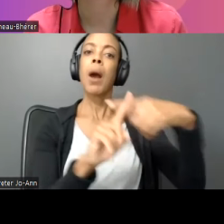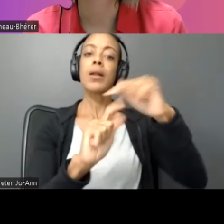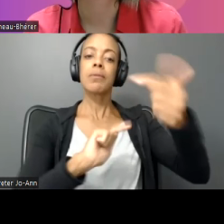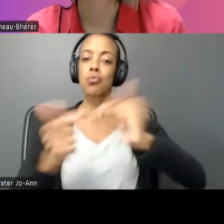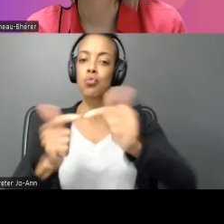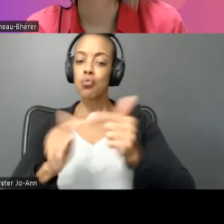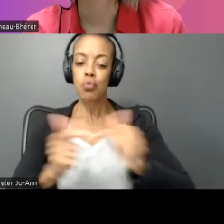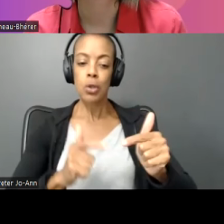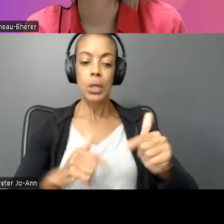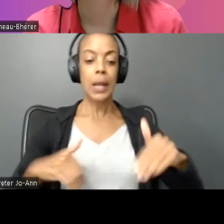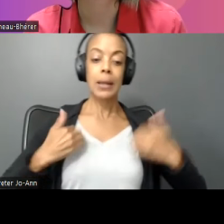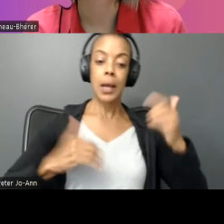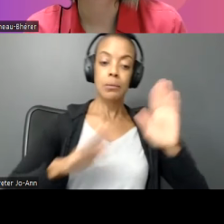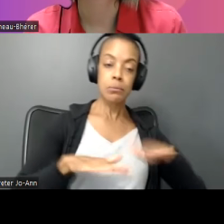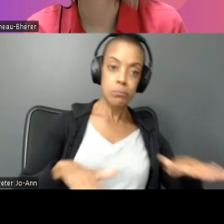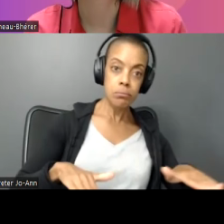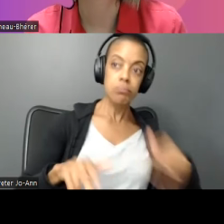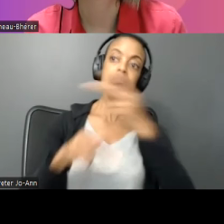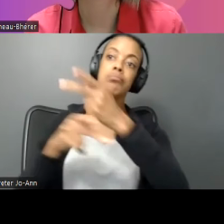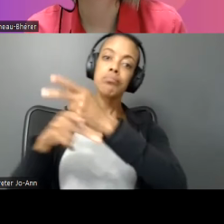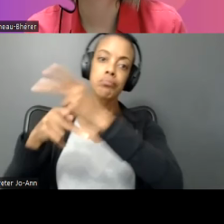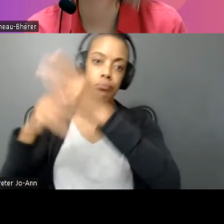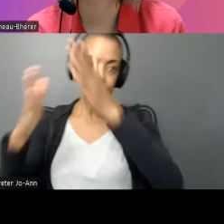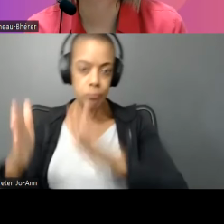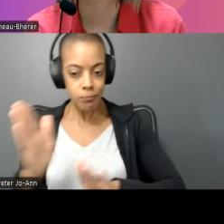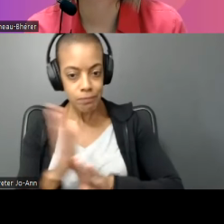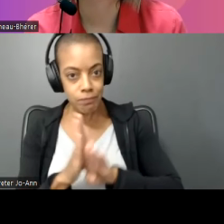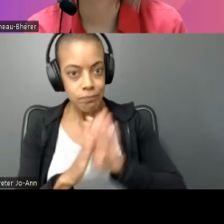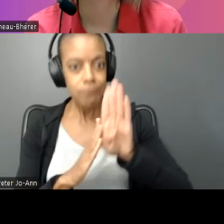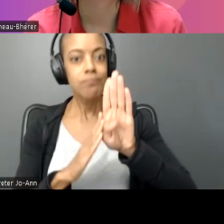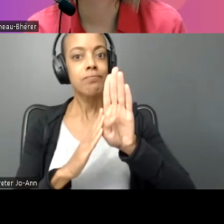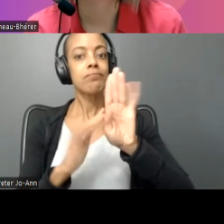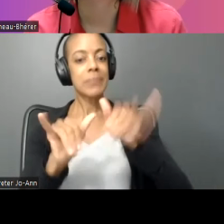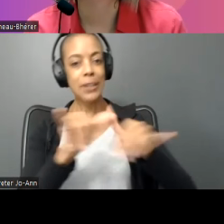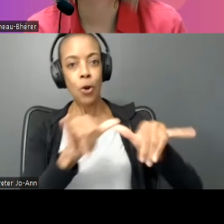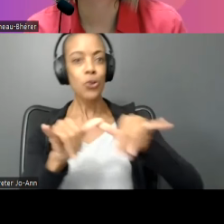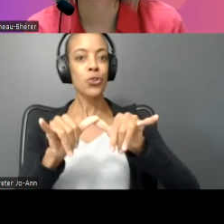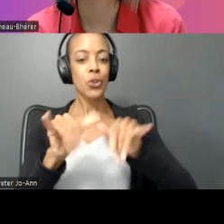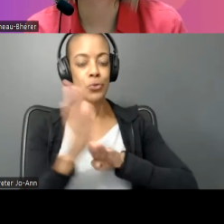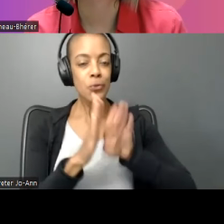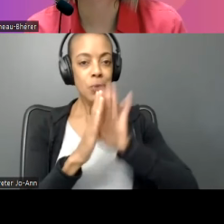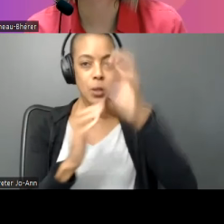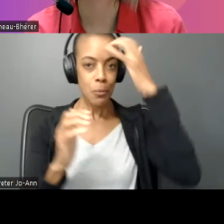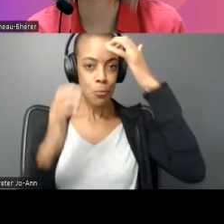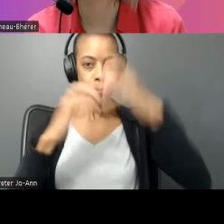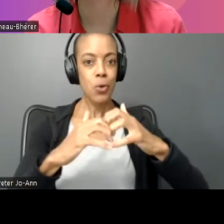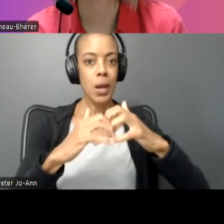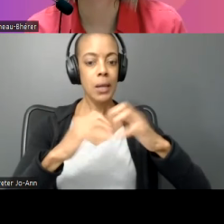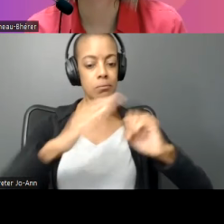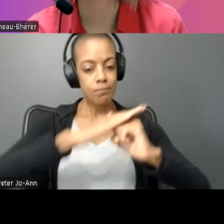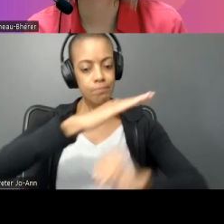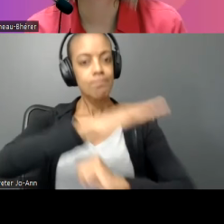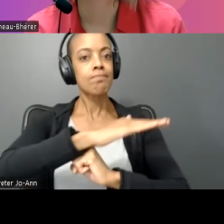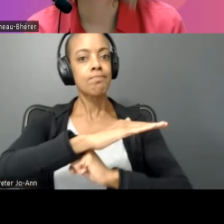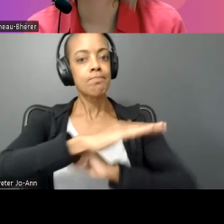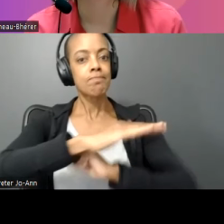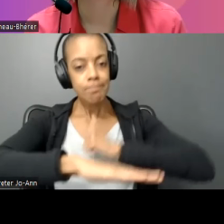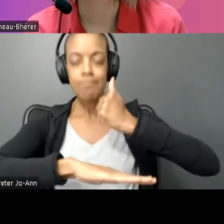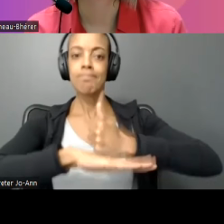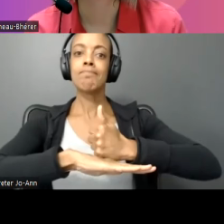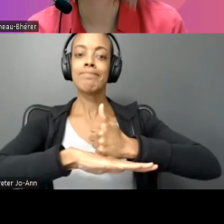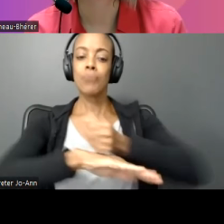young children and their caregivers literally build the architecture of the developing brain. Building a sturdy foundation in the earliest years